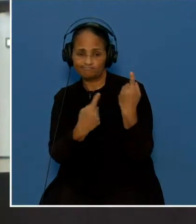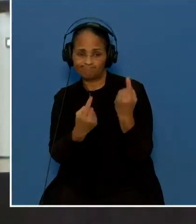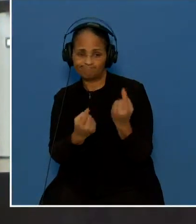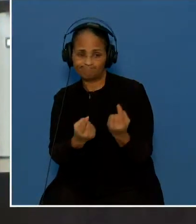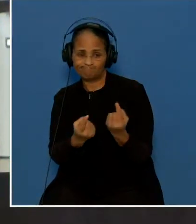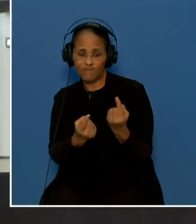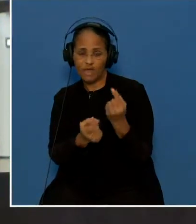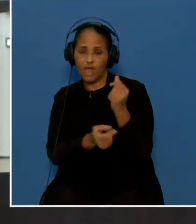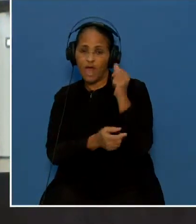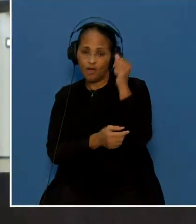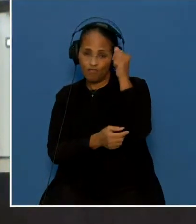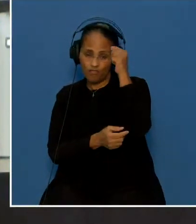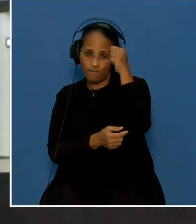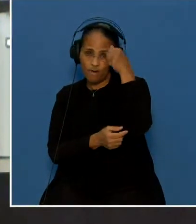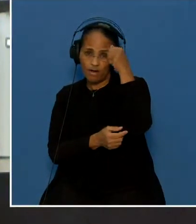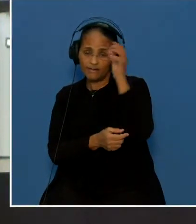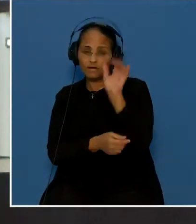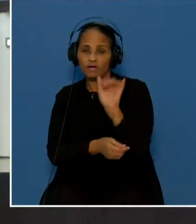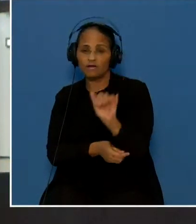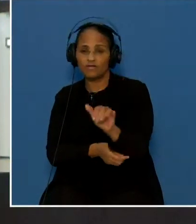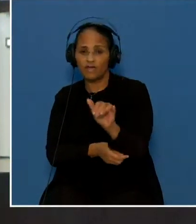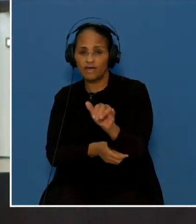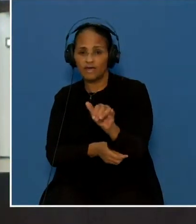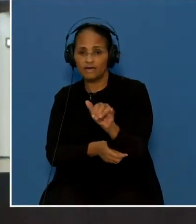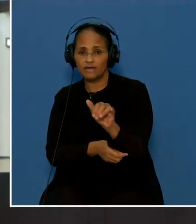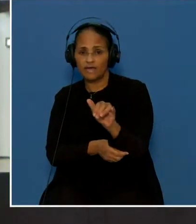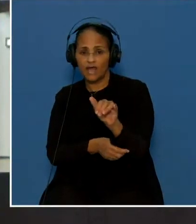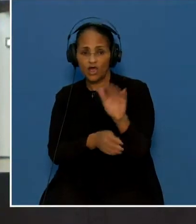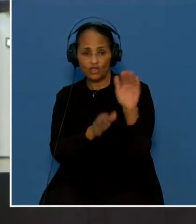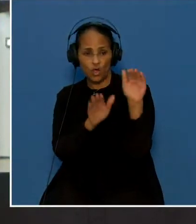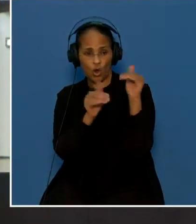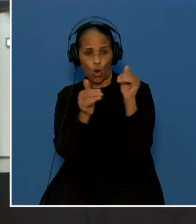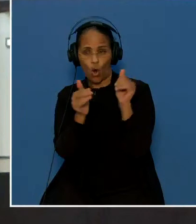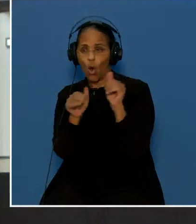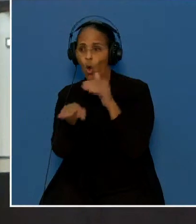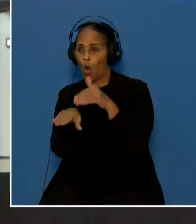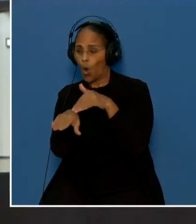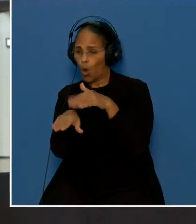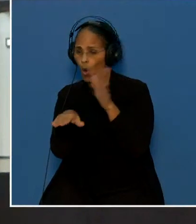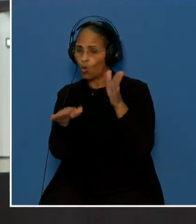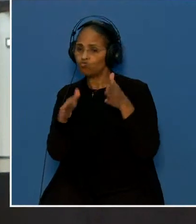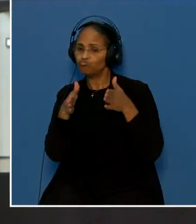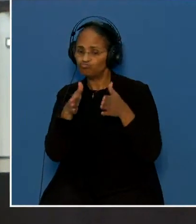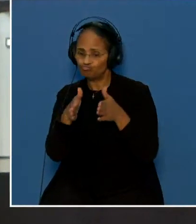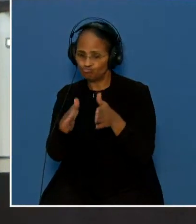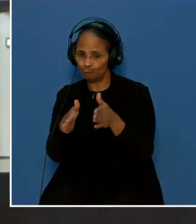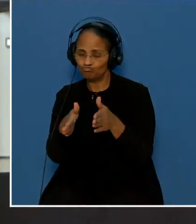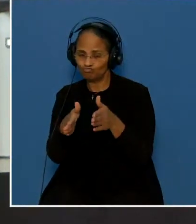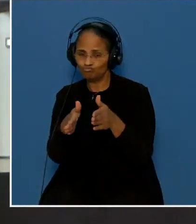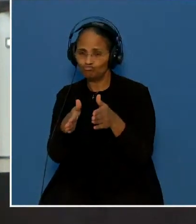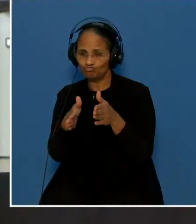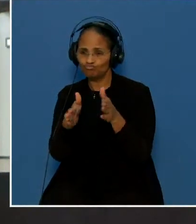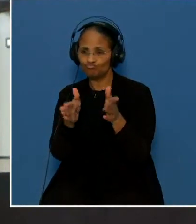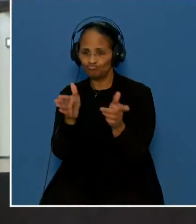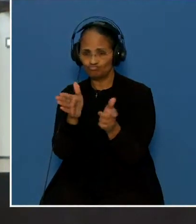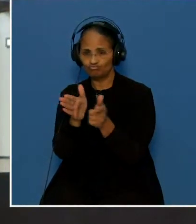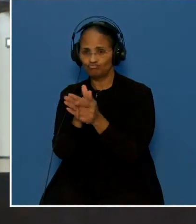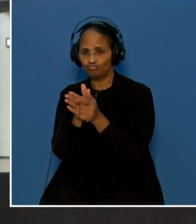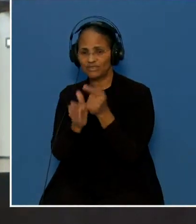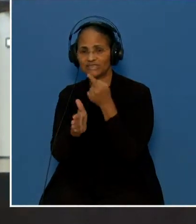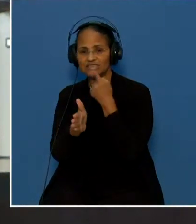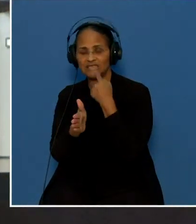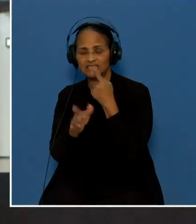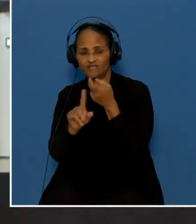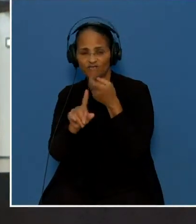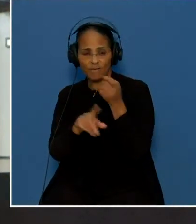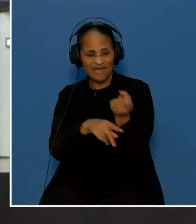And a reminder that the curfew, as ministers have already stated, is from